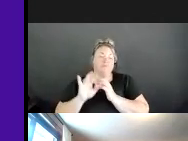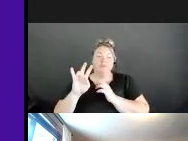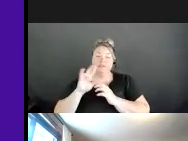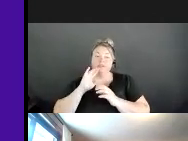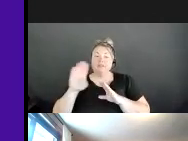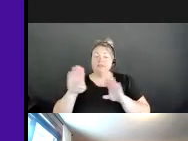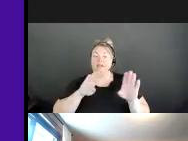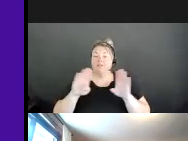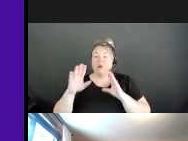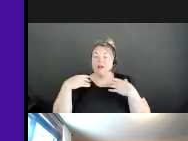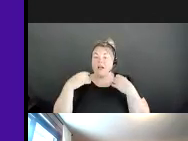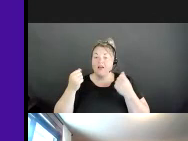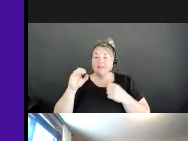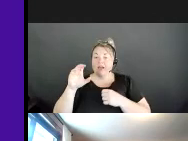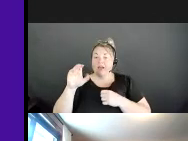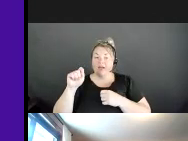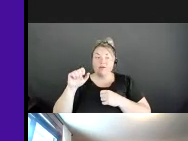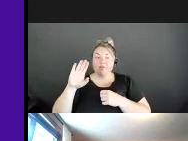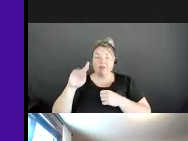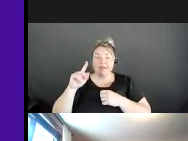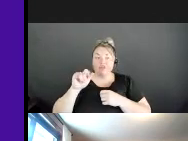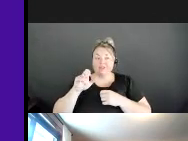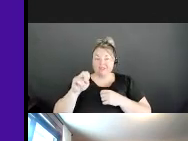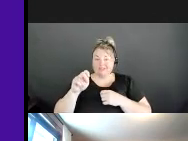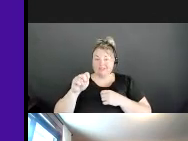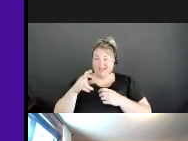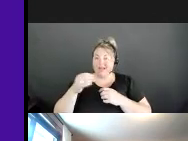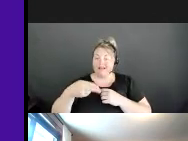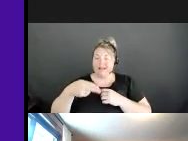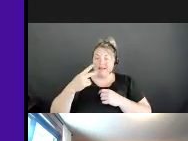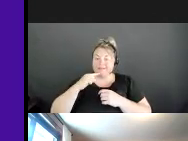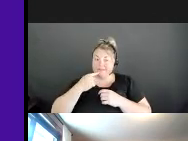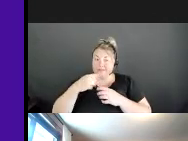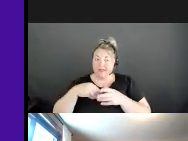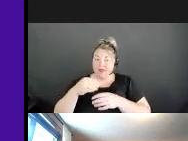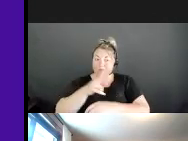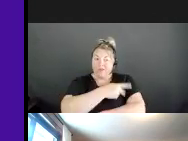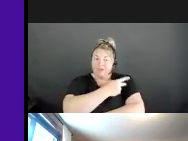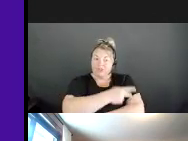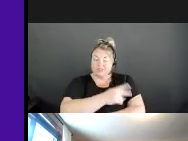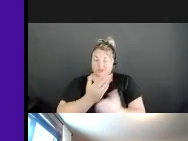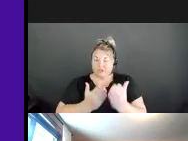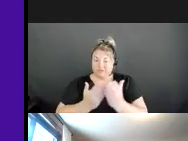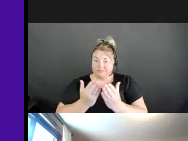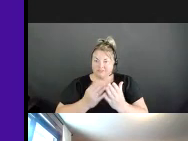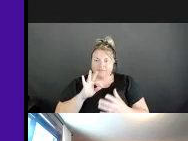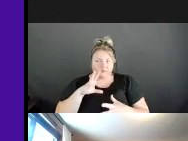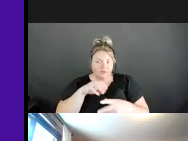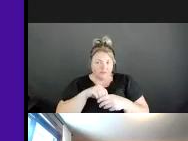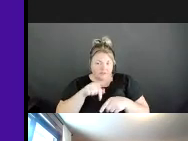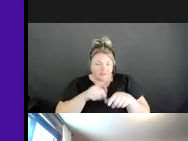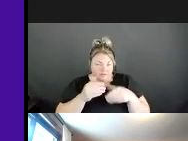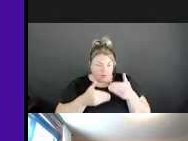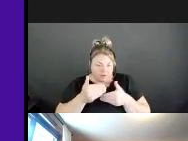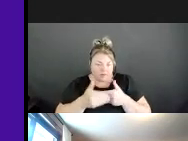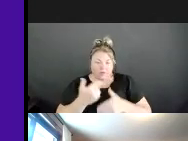health outpatient and high intensity outpatient services. For those of you that have been part of this process, in the winter, we had